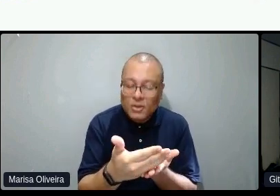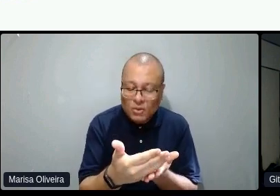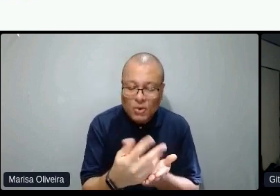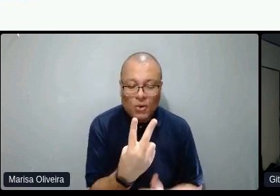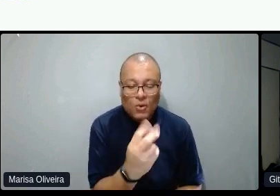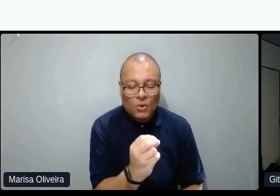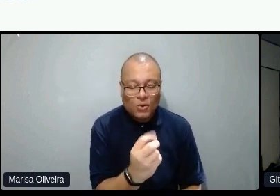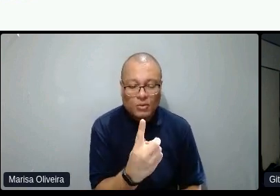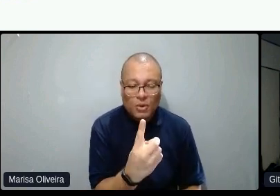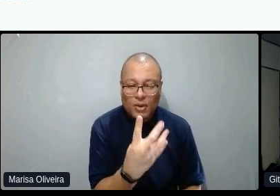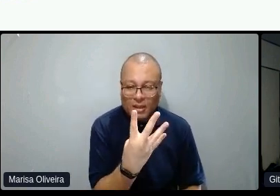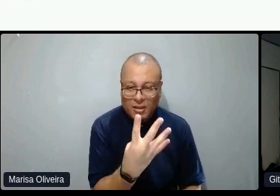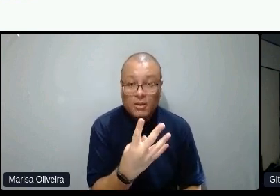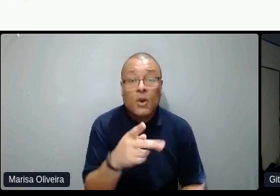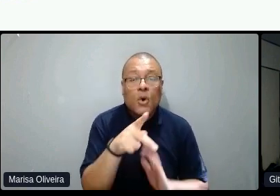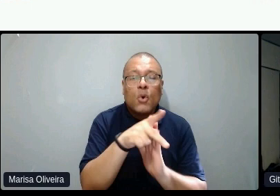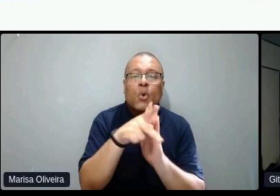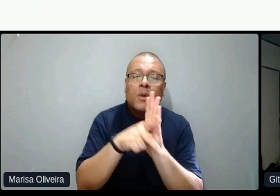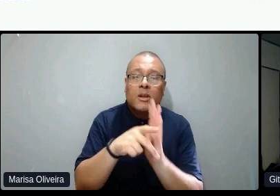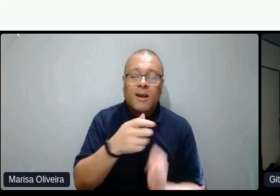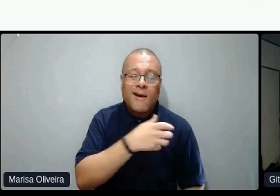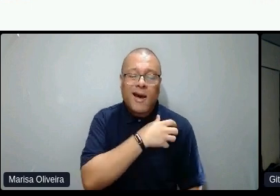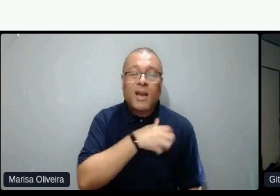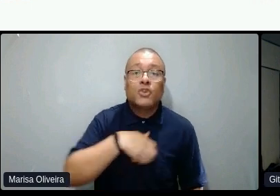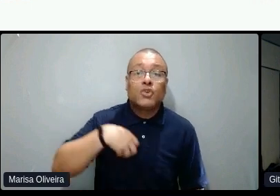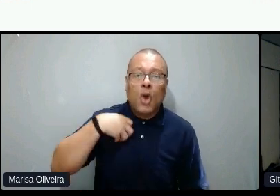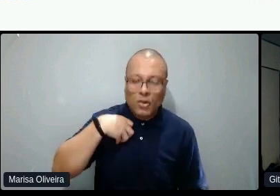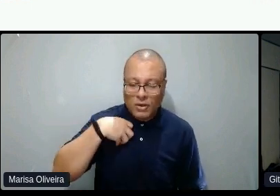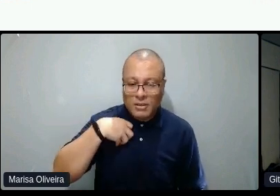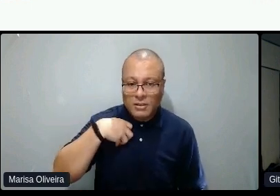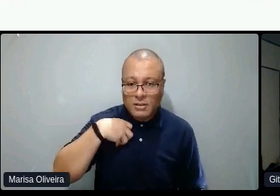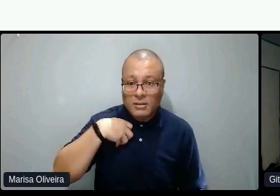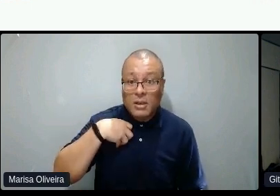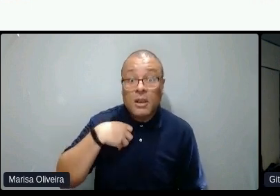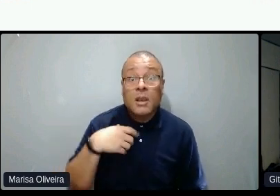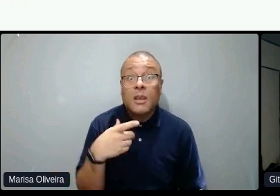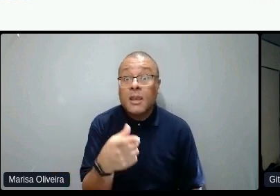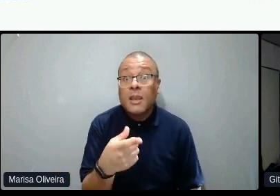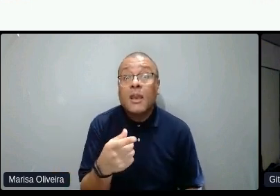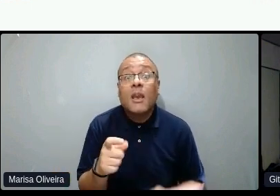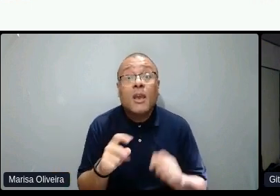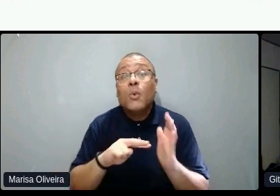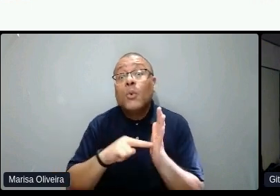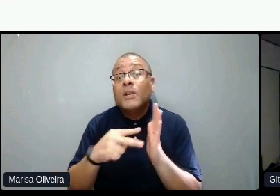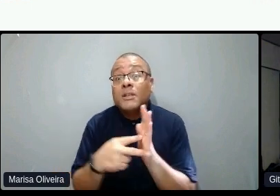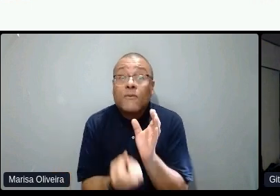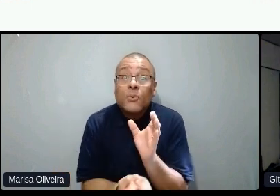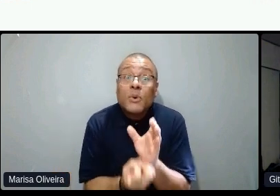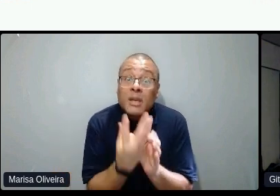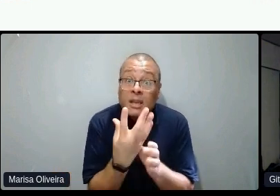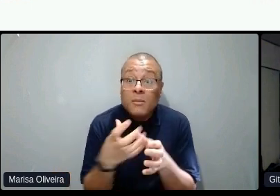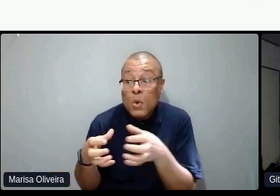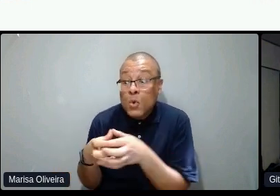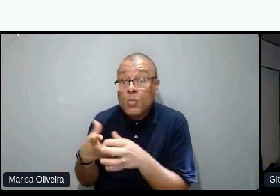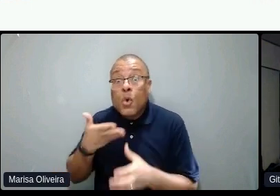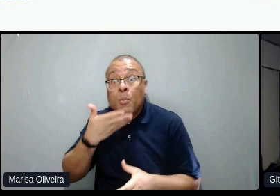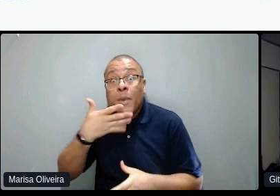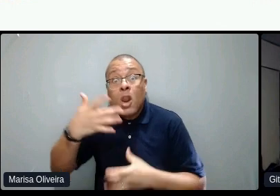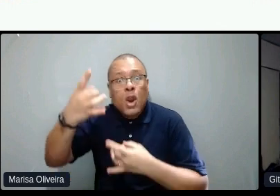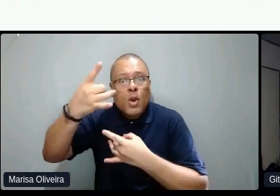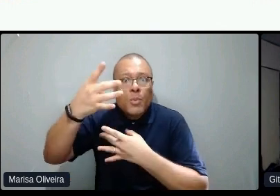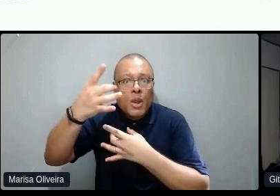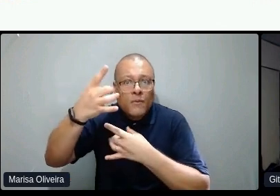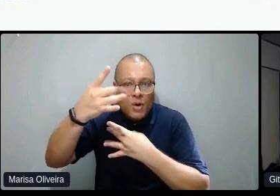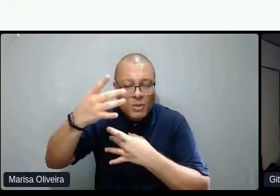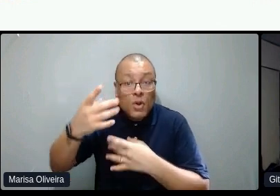2014, they did Project Aristotle to figure out what is it actually that creates high performing teams. And one